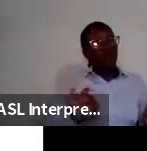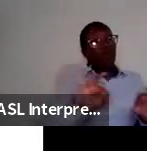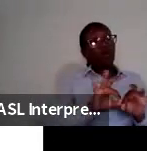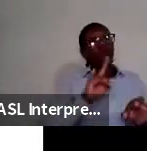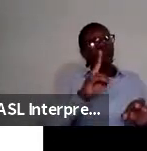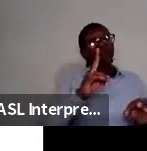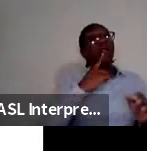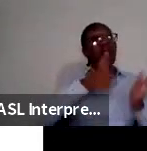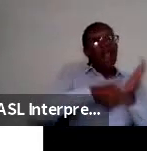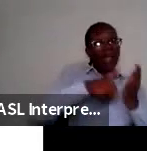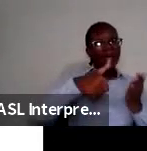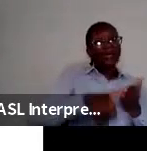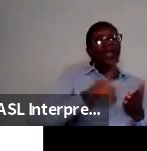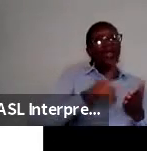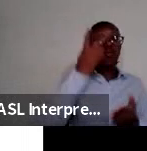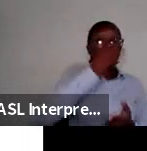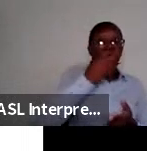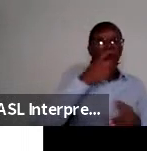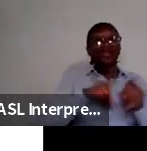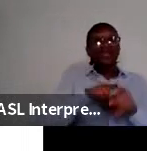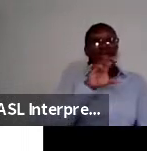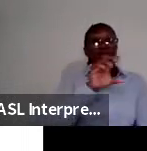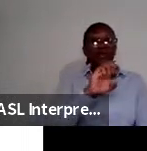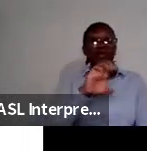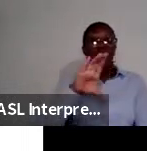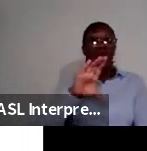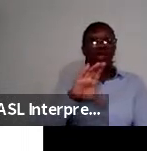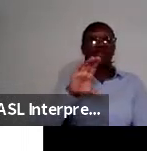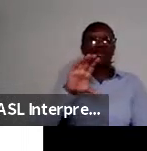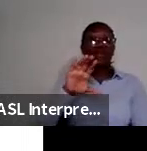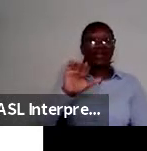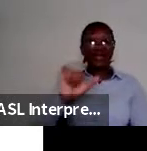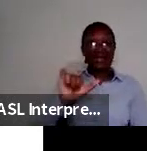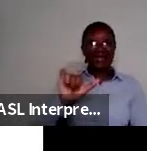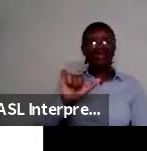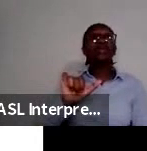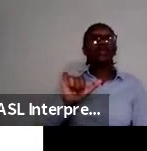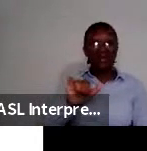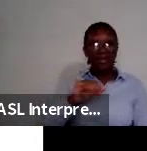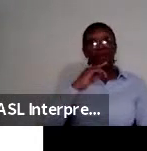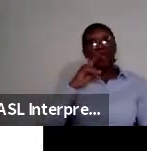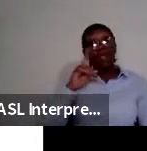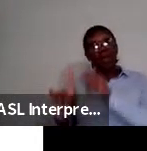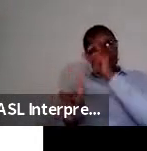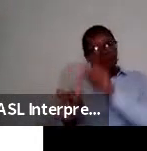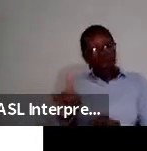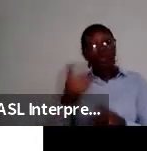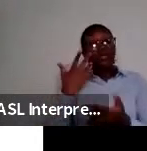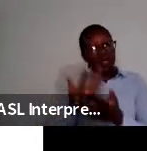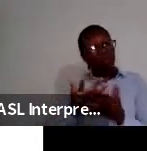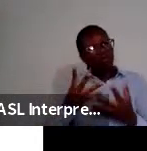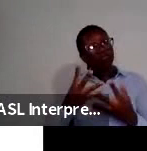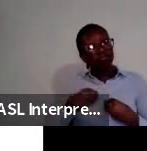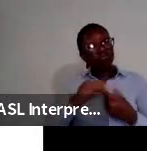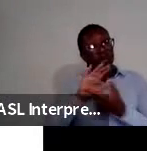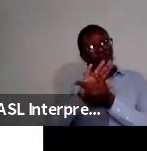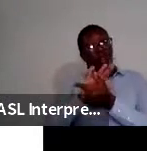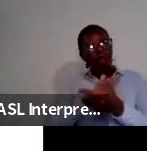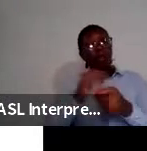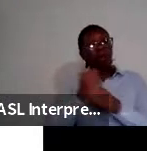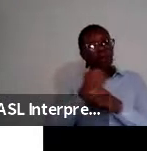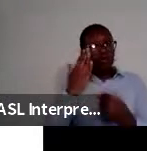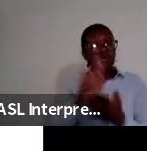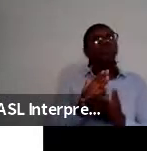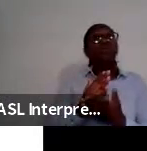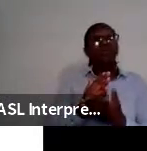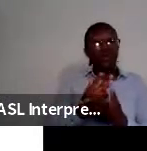of Section 6, apply for such a warrant, he will do that. The purpose is to ensure that there